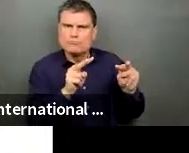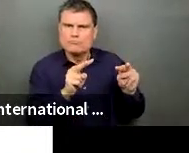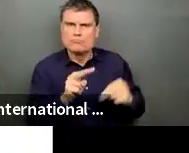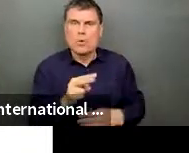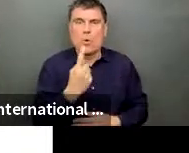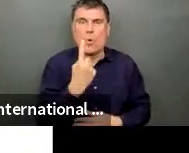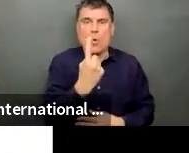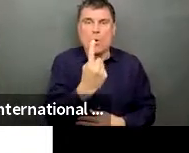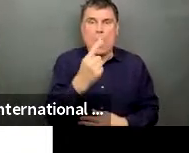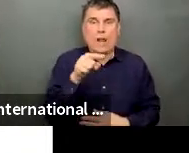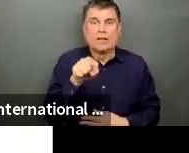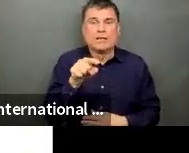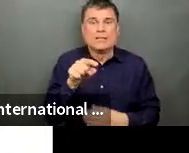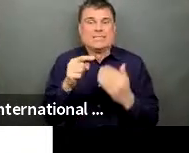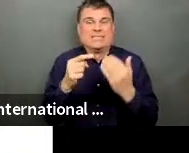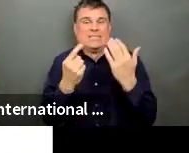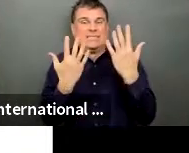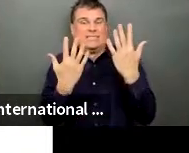116.5 in